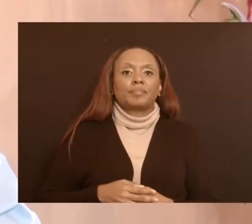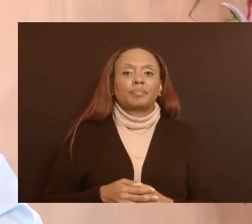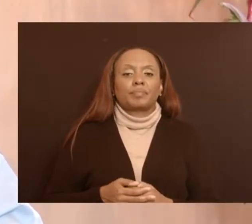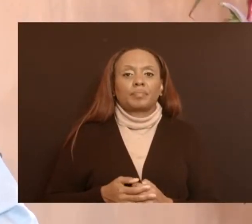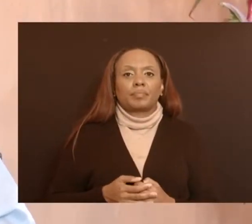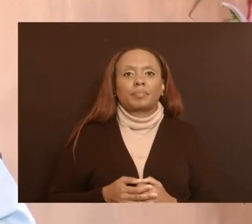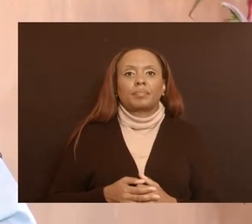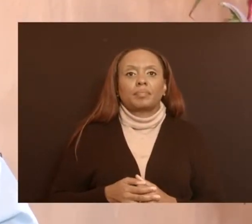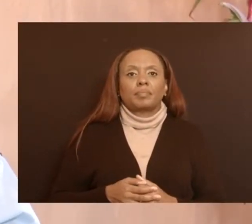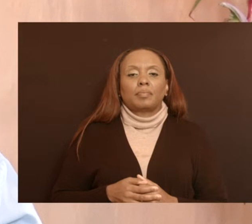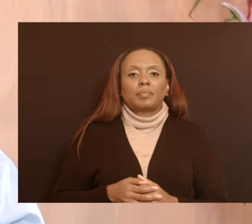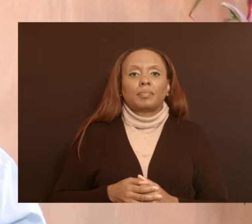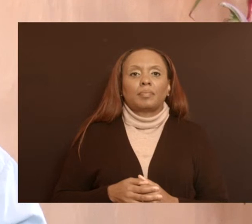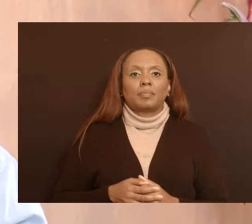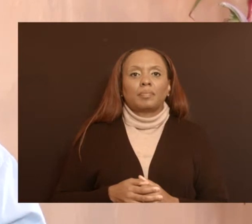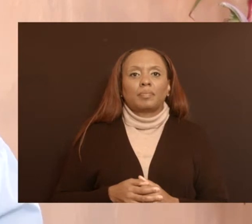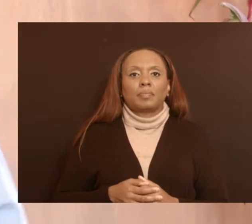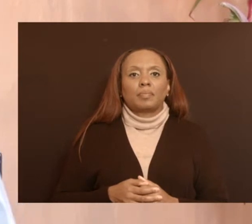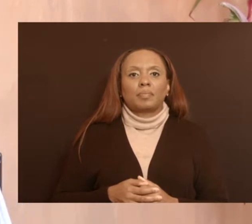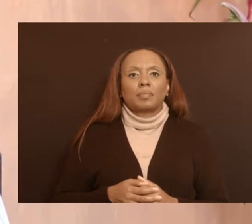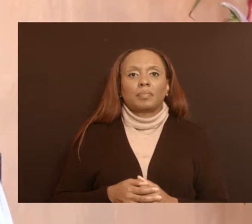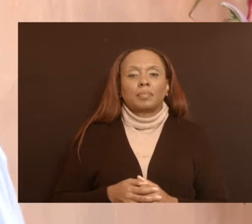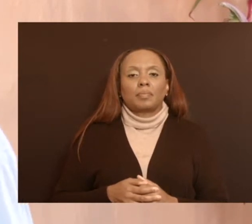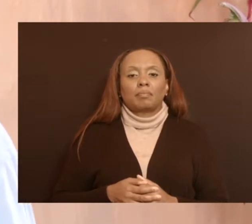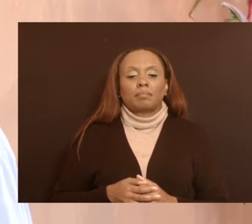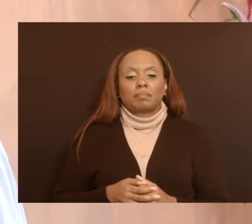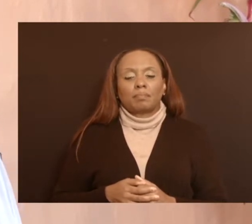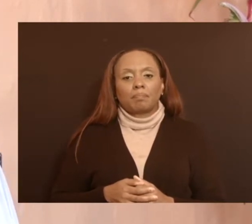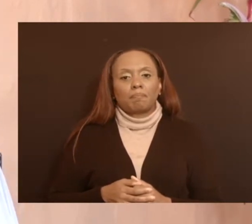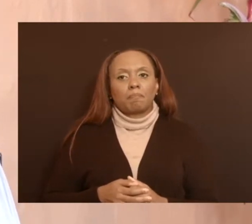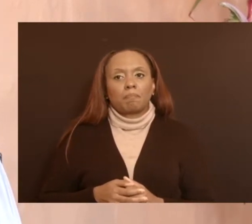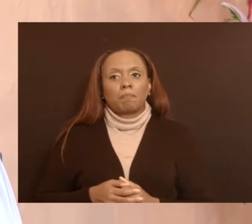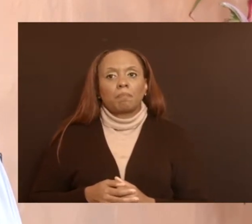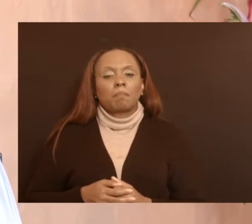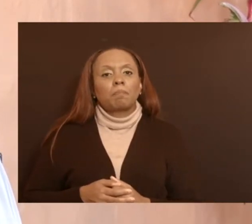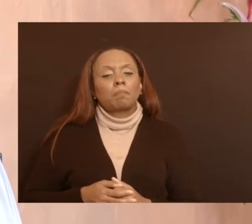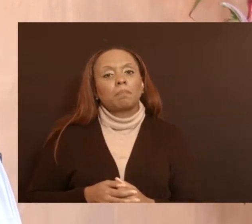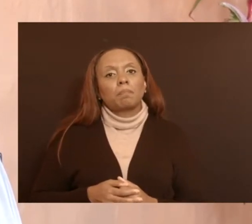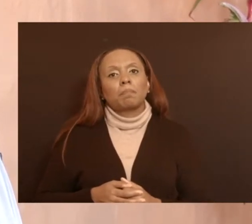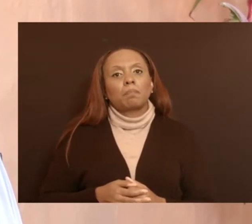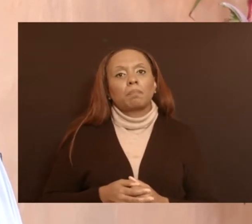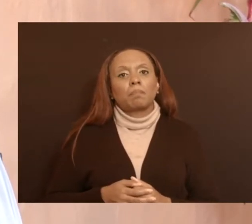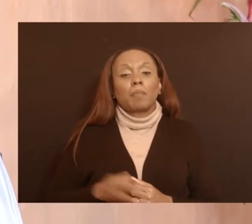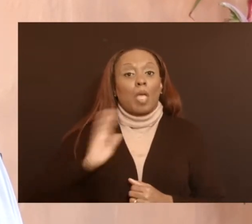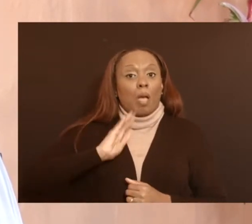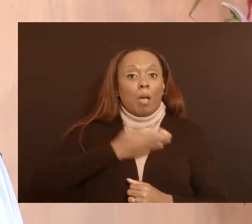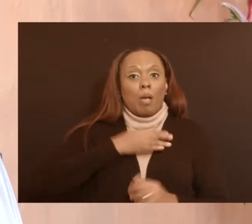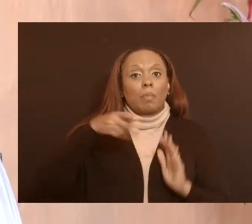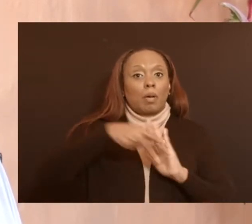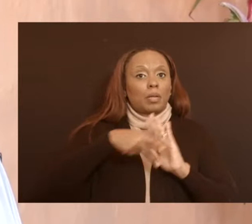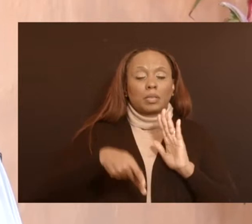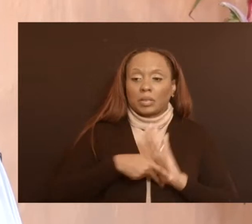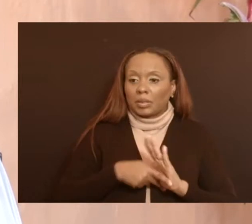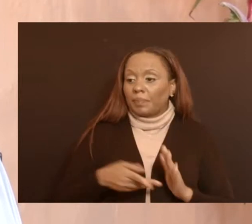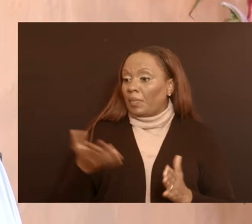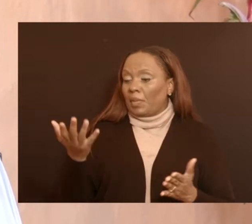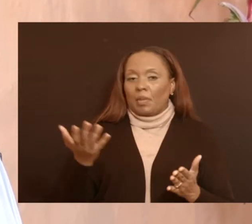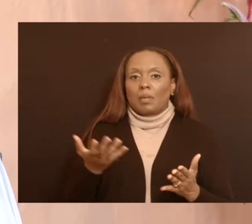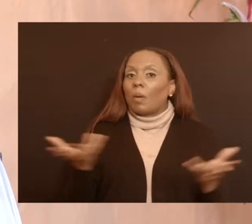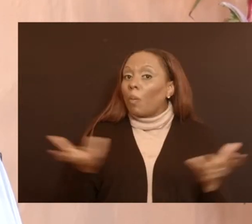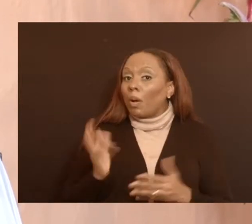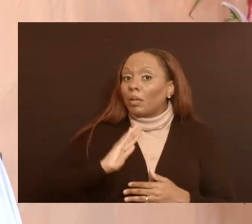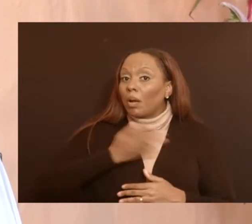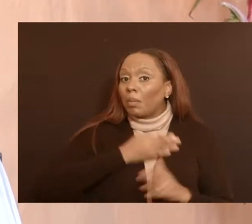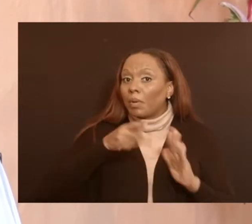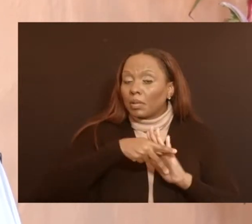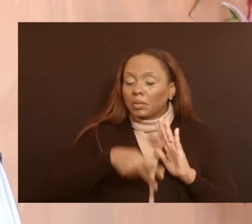The answer, Wendy, is that our policy is that as long as a vaccine has been